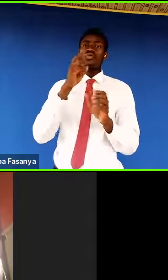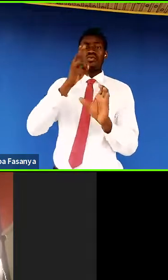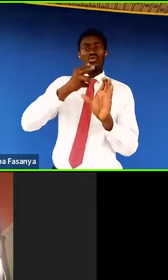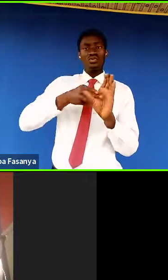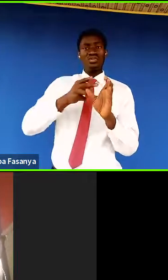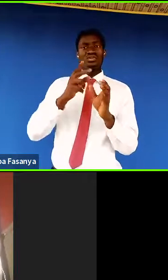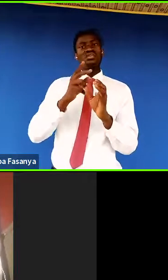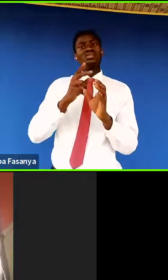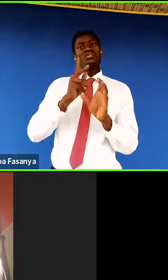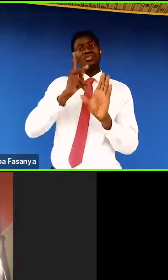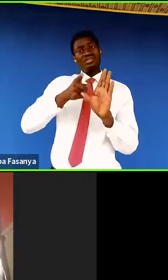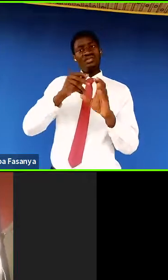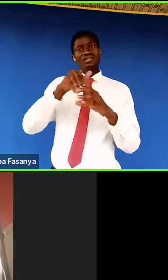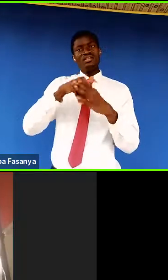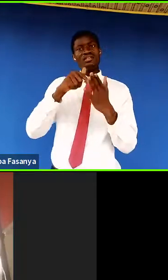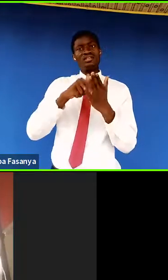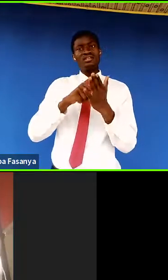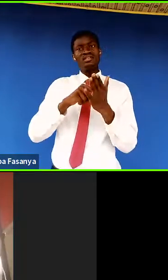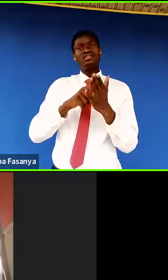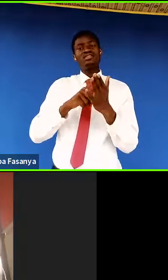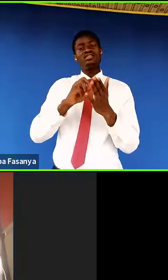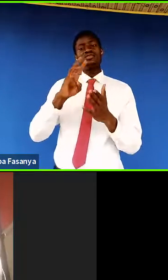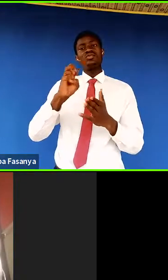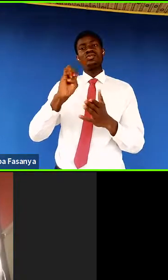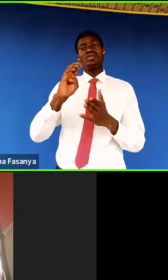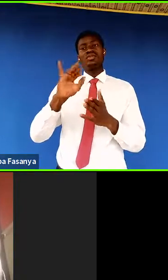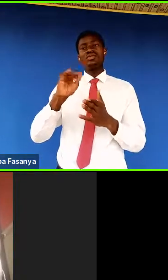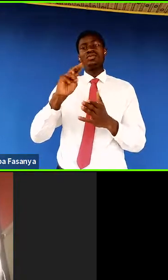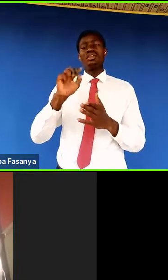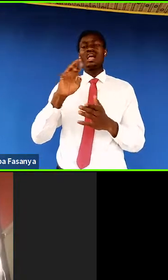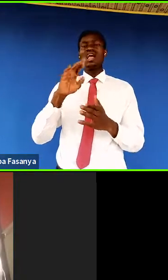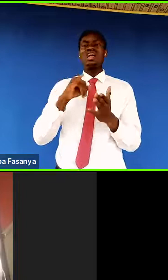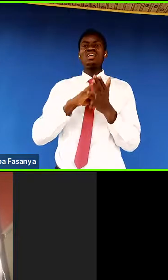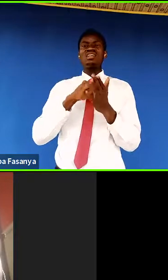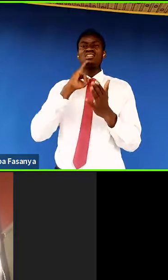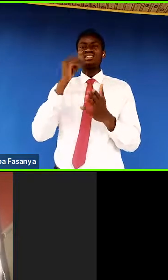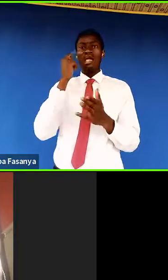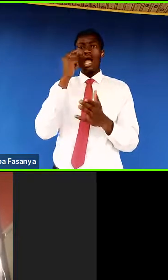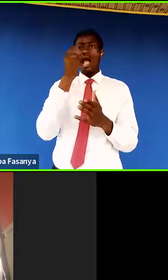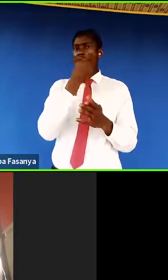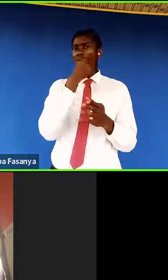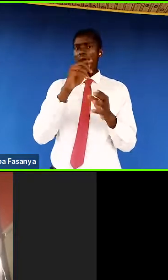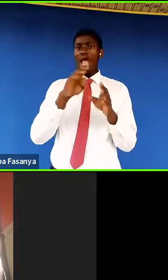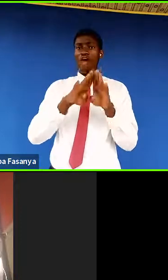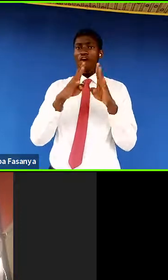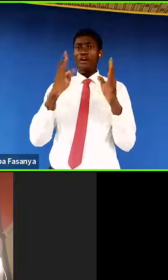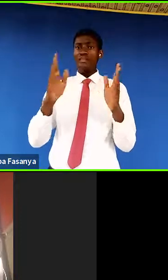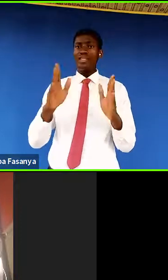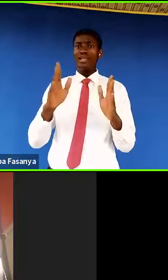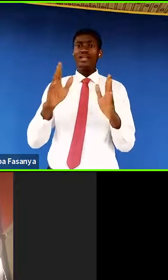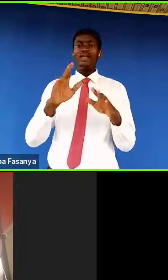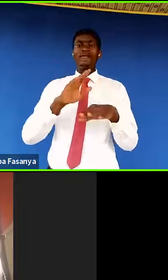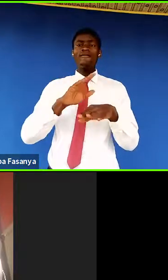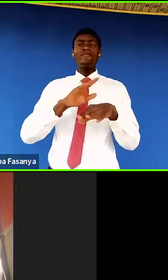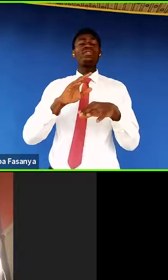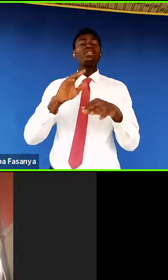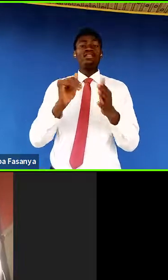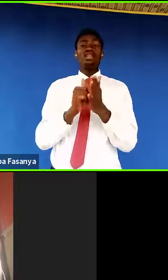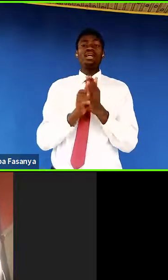eye opener to the details. The fact that of course there's a God factor in getting